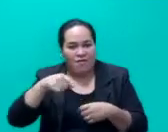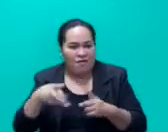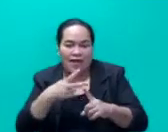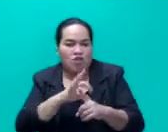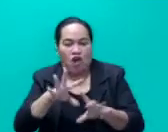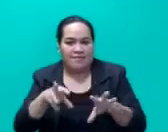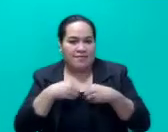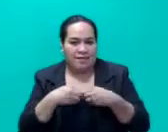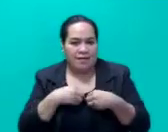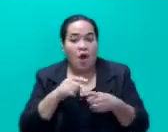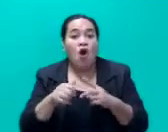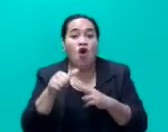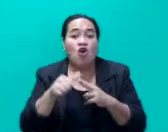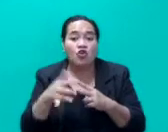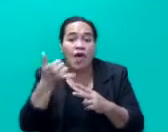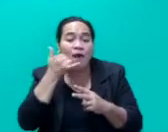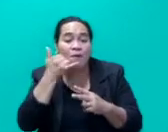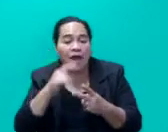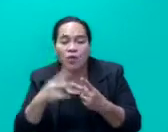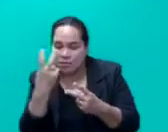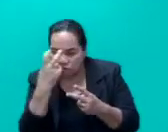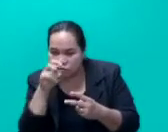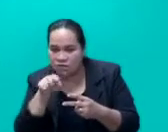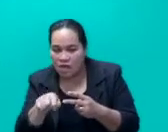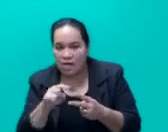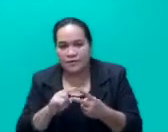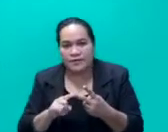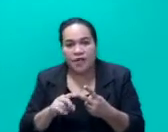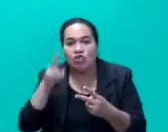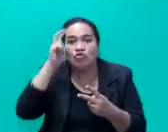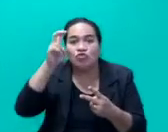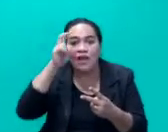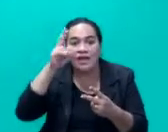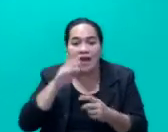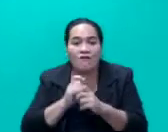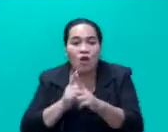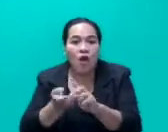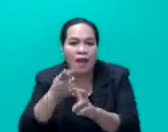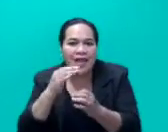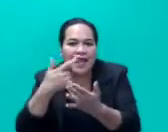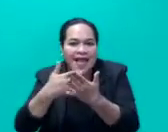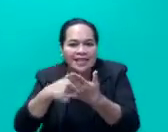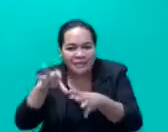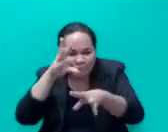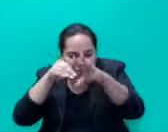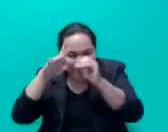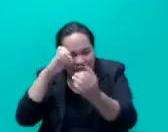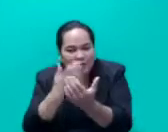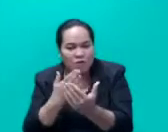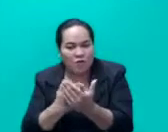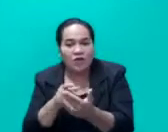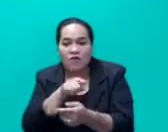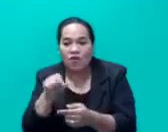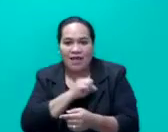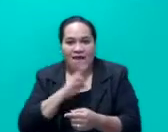domestic violence helpline and provision of monthly data report, the training, follow-up and lessons learned and experiences of our trainees, the